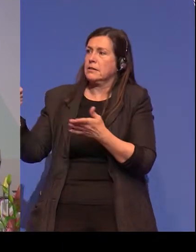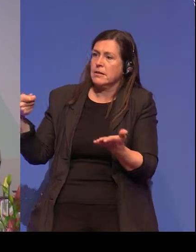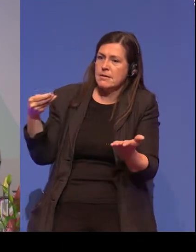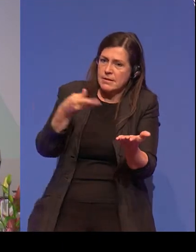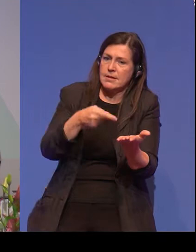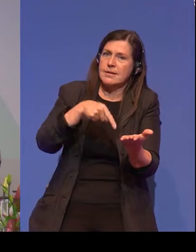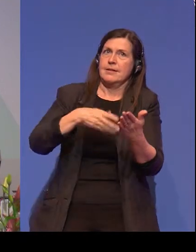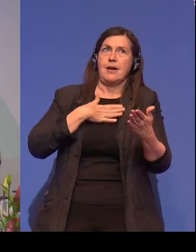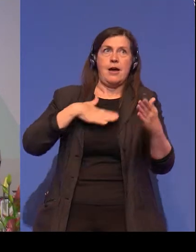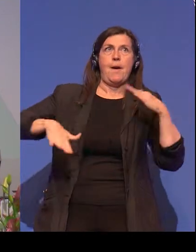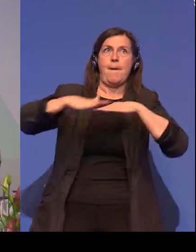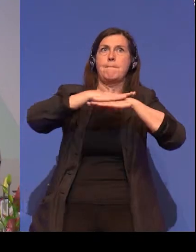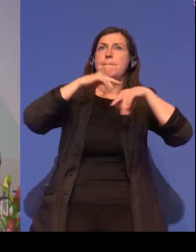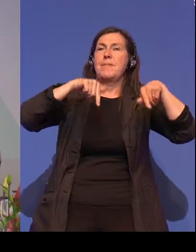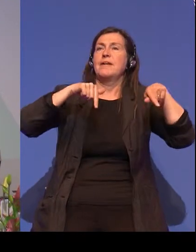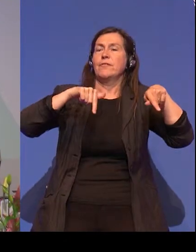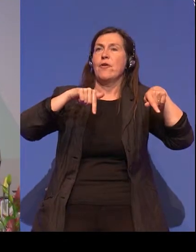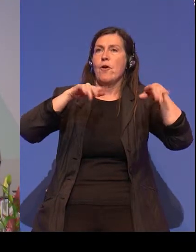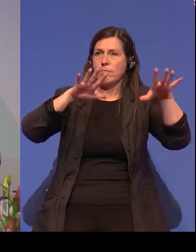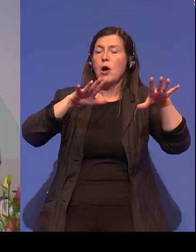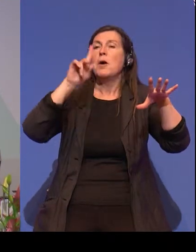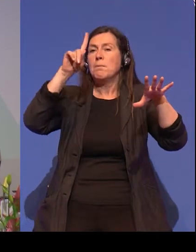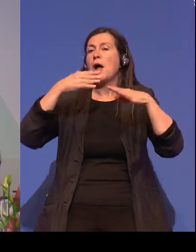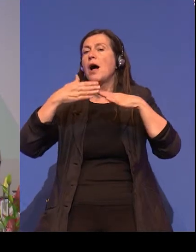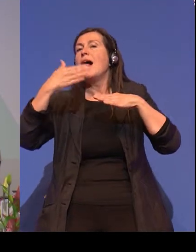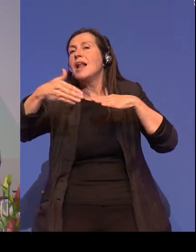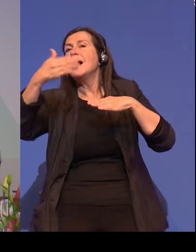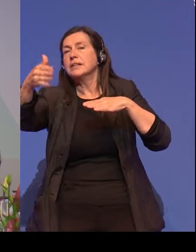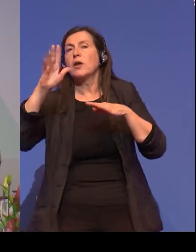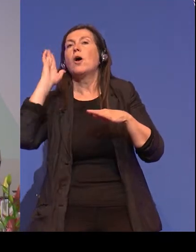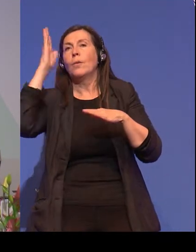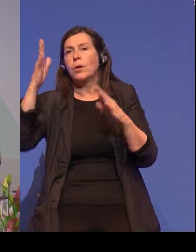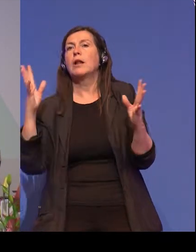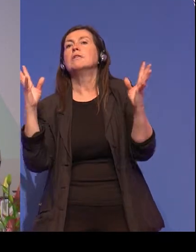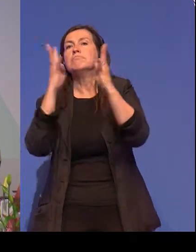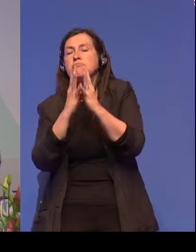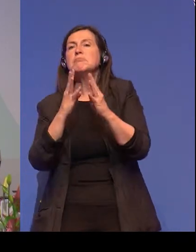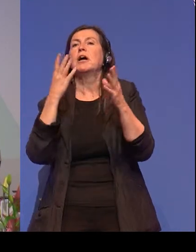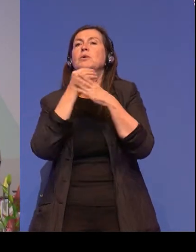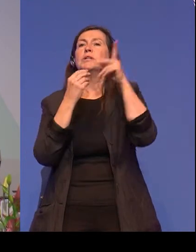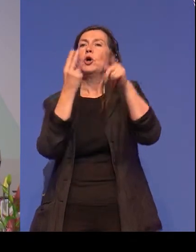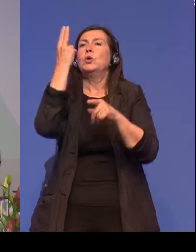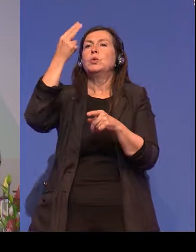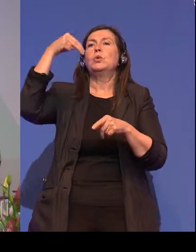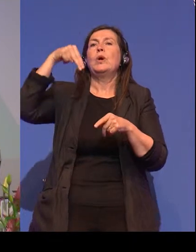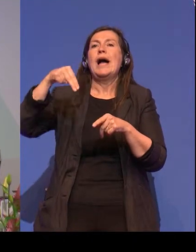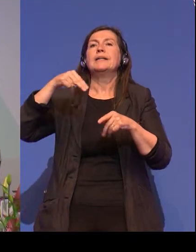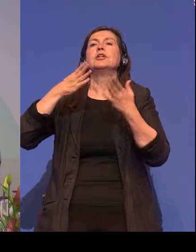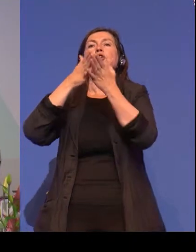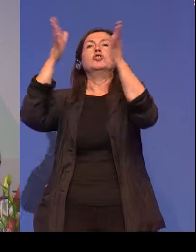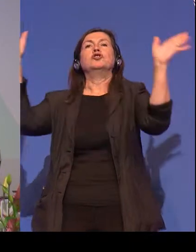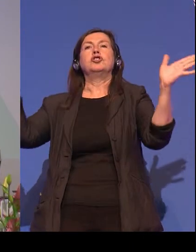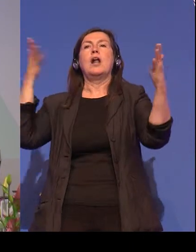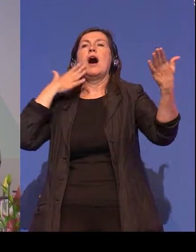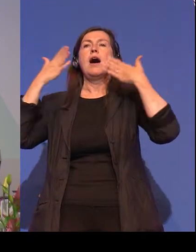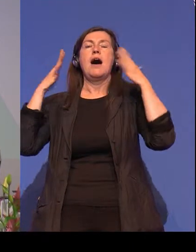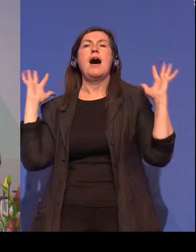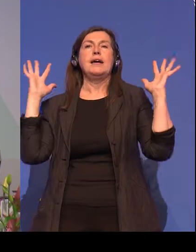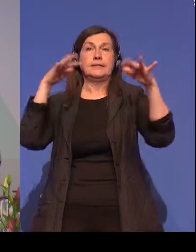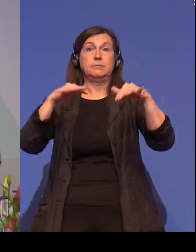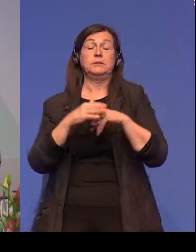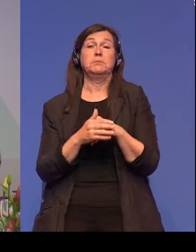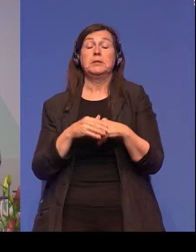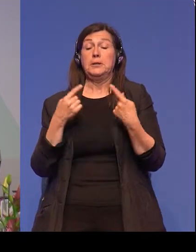held later this year in the context of the United Nations General Assembly. These meetings